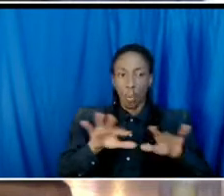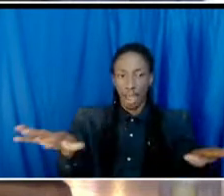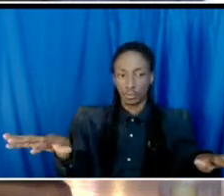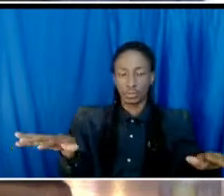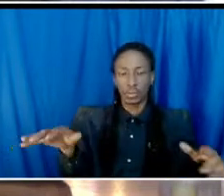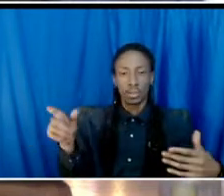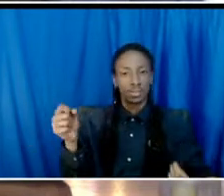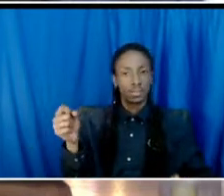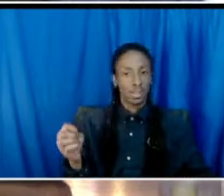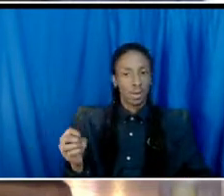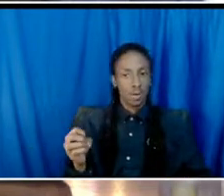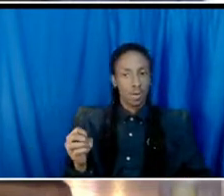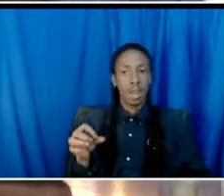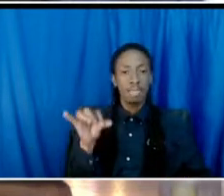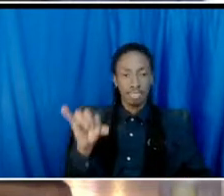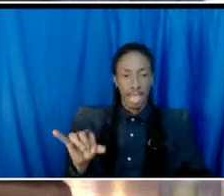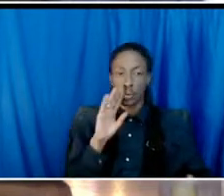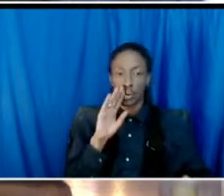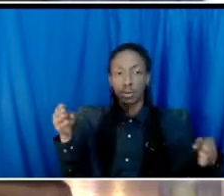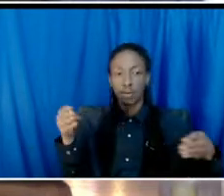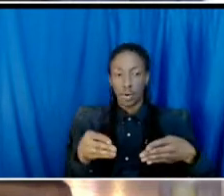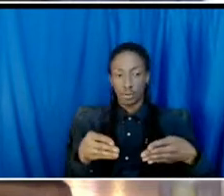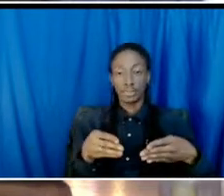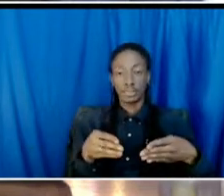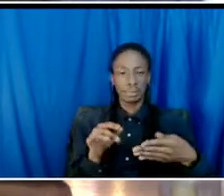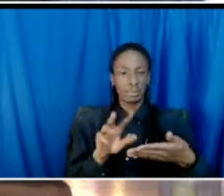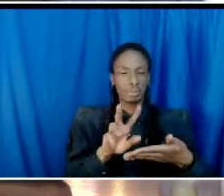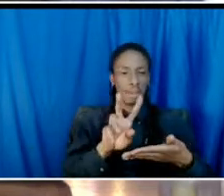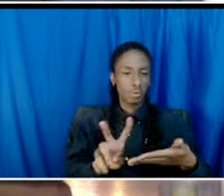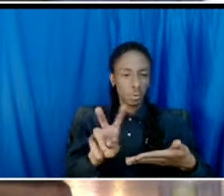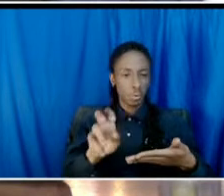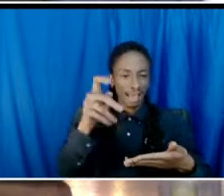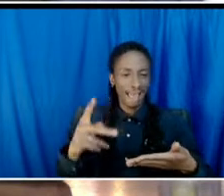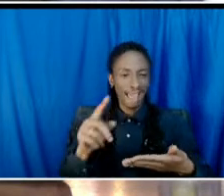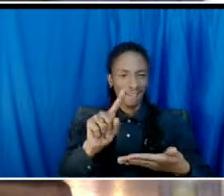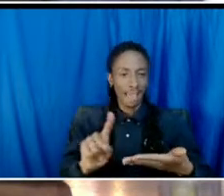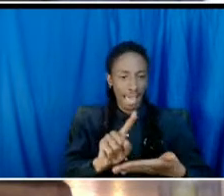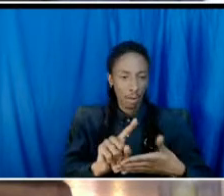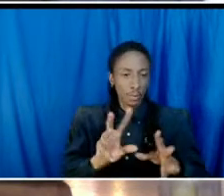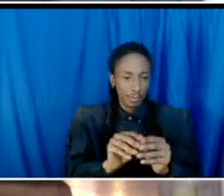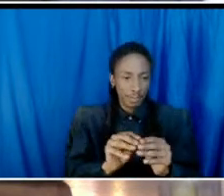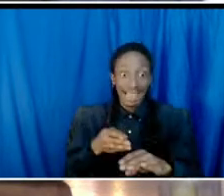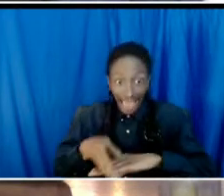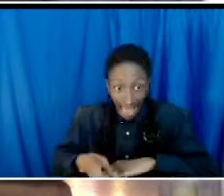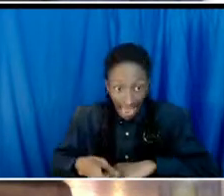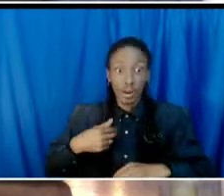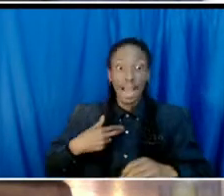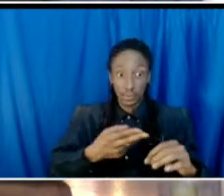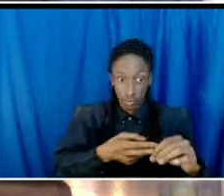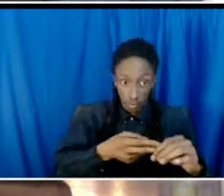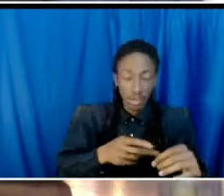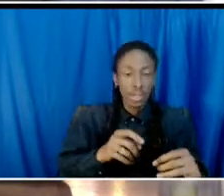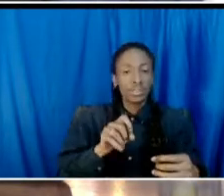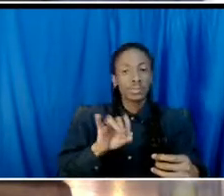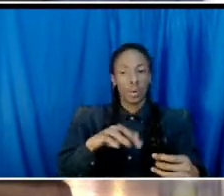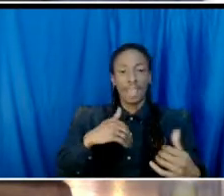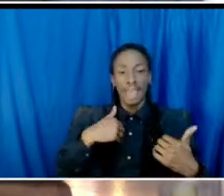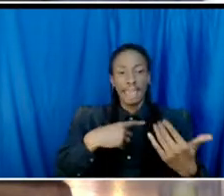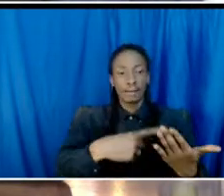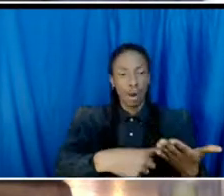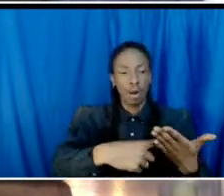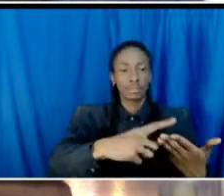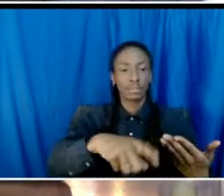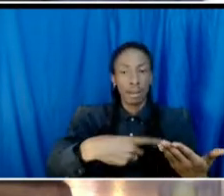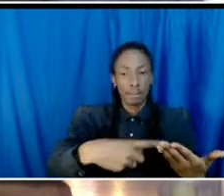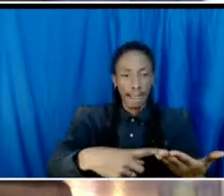So that was the focus. It was about a 2.5-hour meeting after I entered, and so there were discussions about the pros